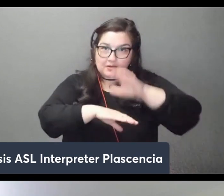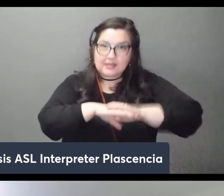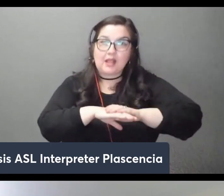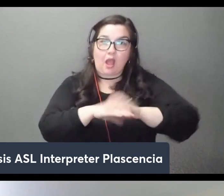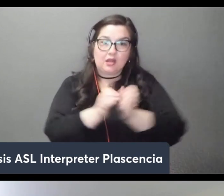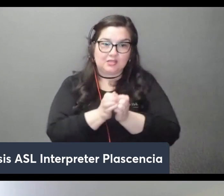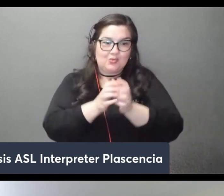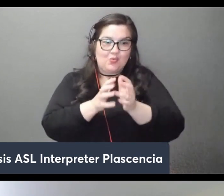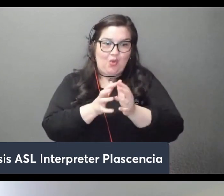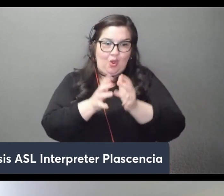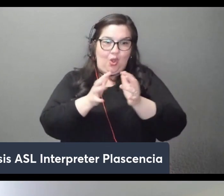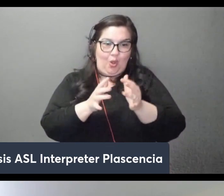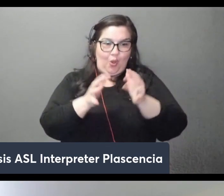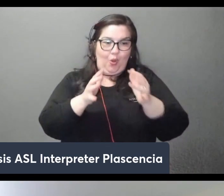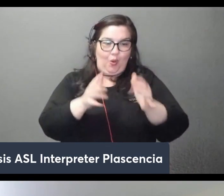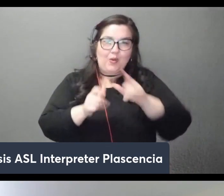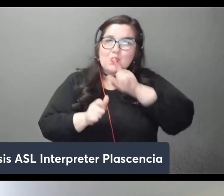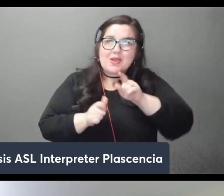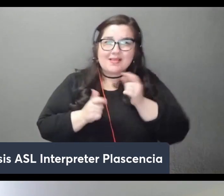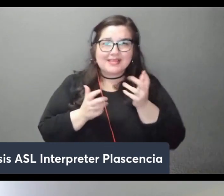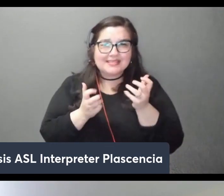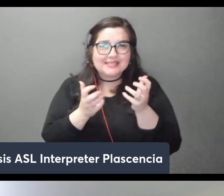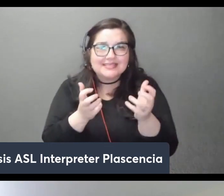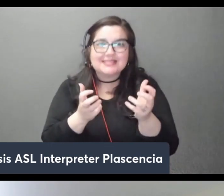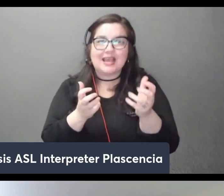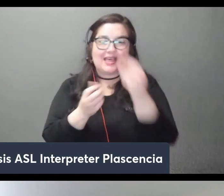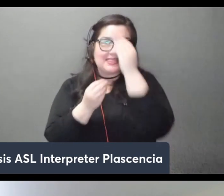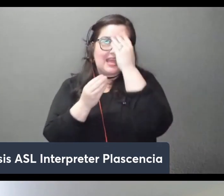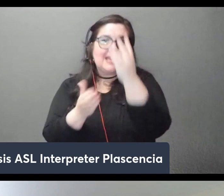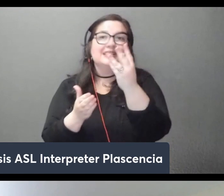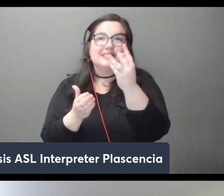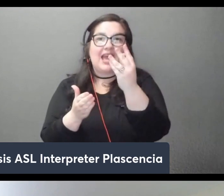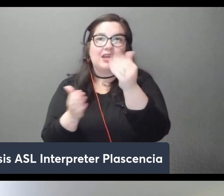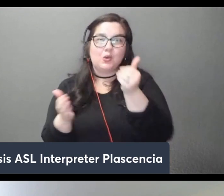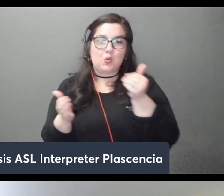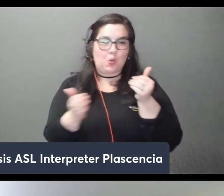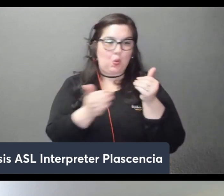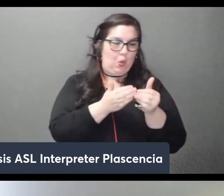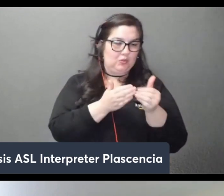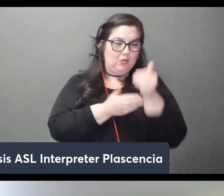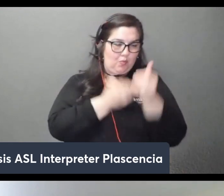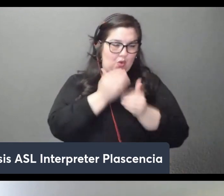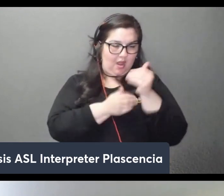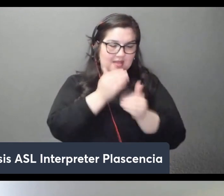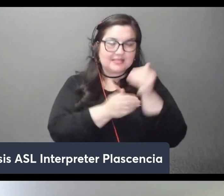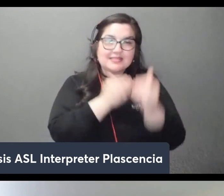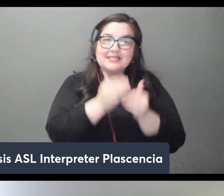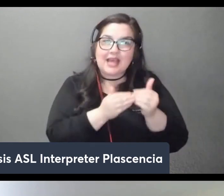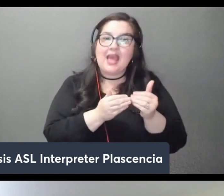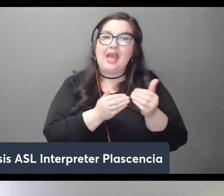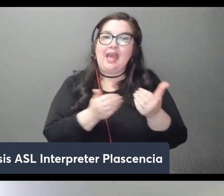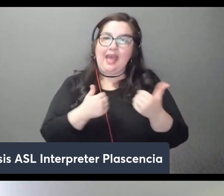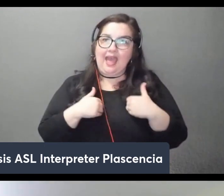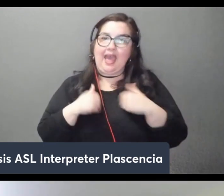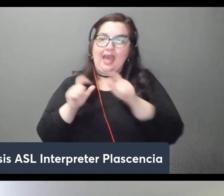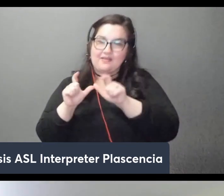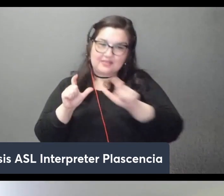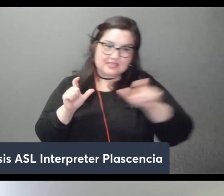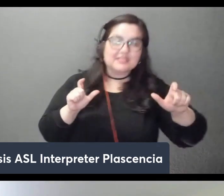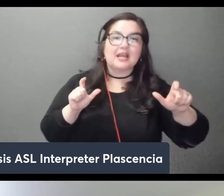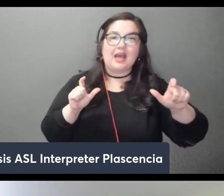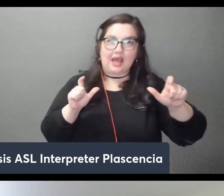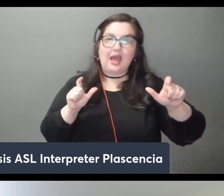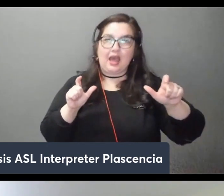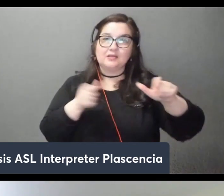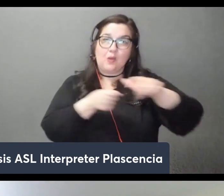growing, what they really desire is they want to bring that data closer to processing. And that is where having instances with local NVMe SSDs have become